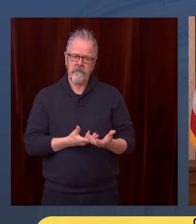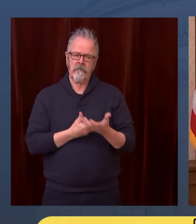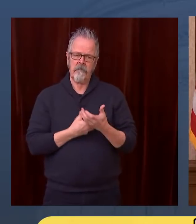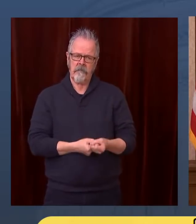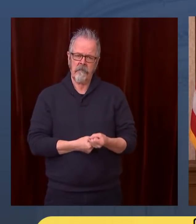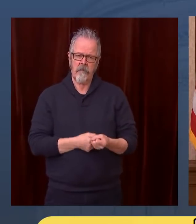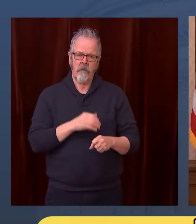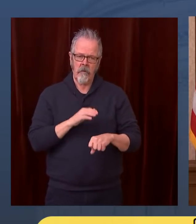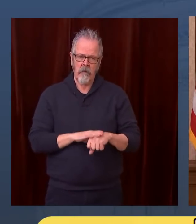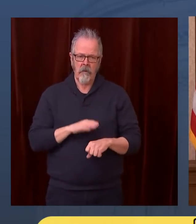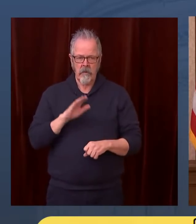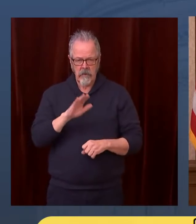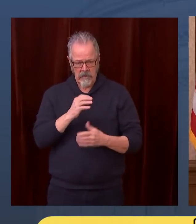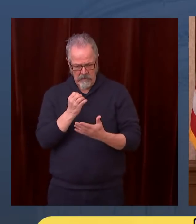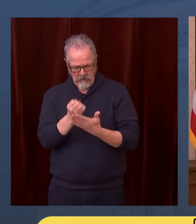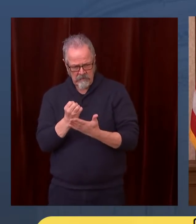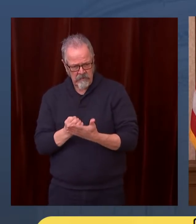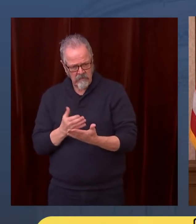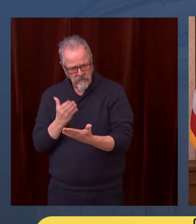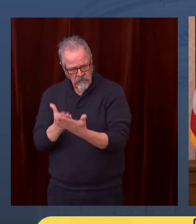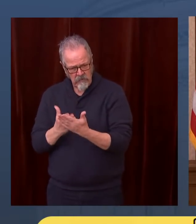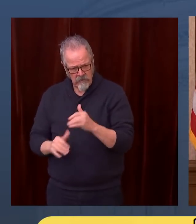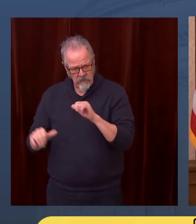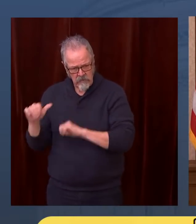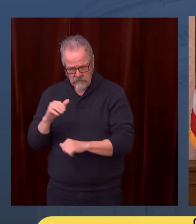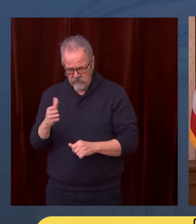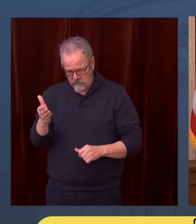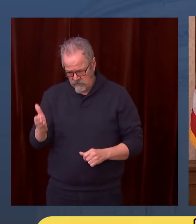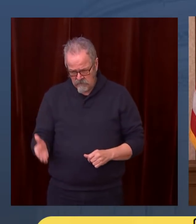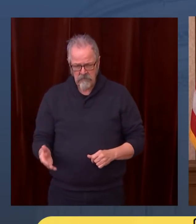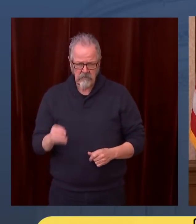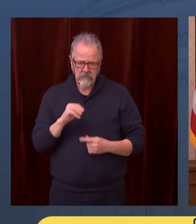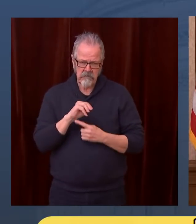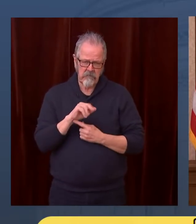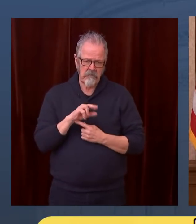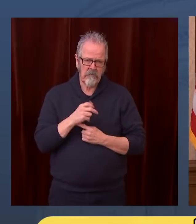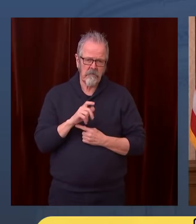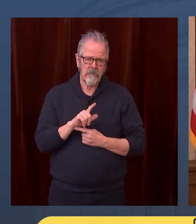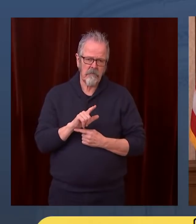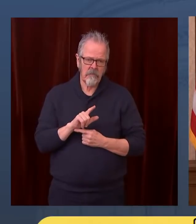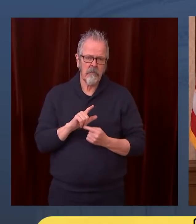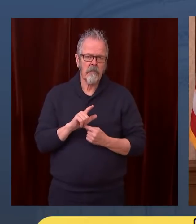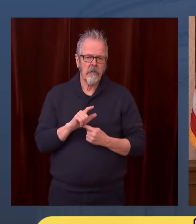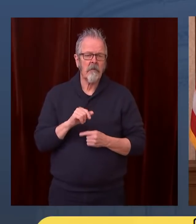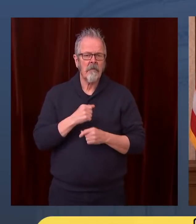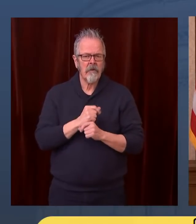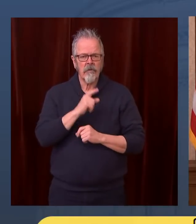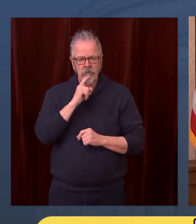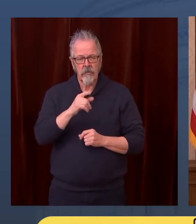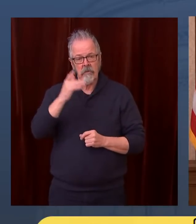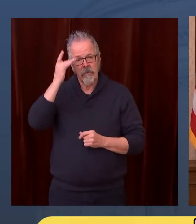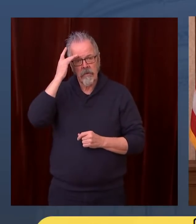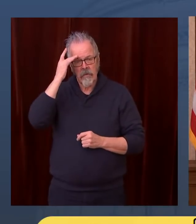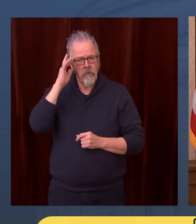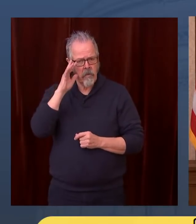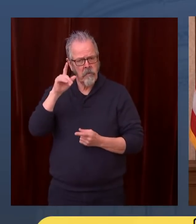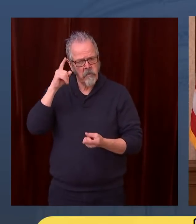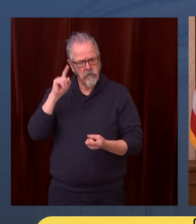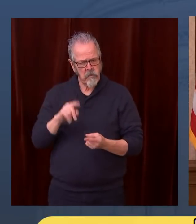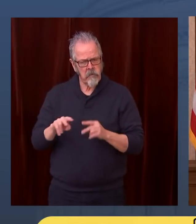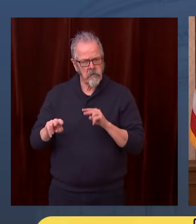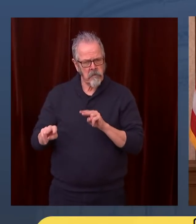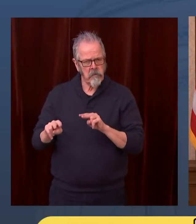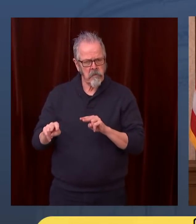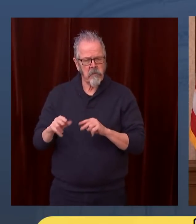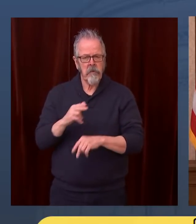evidence, that we will achieve our goal of making sure that we knock this disease down low enough where our hospitals can be